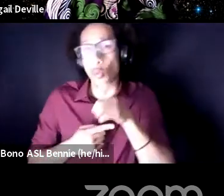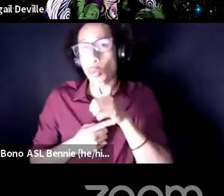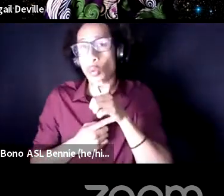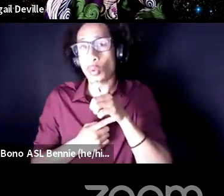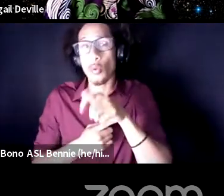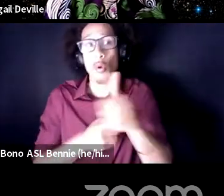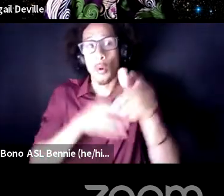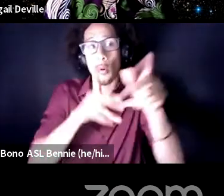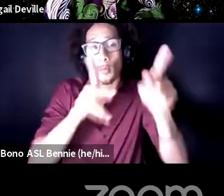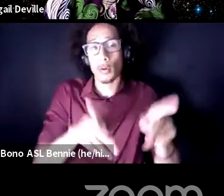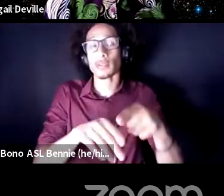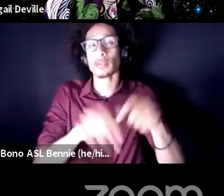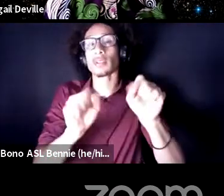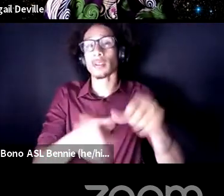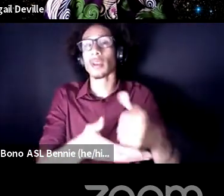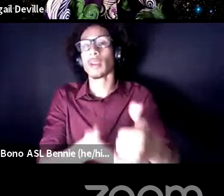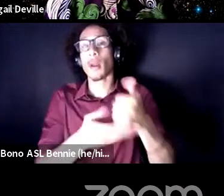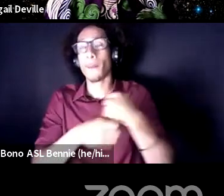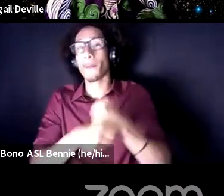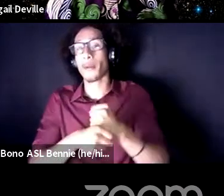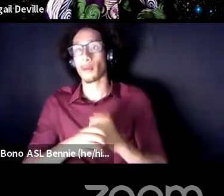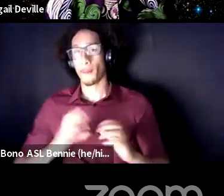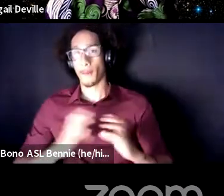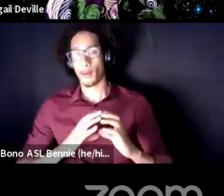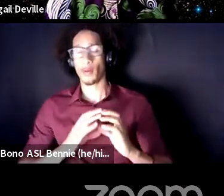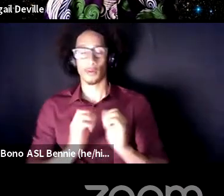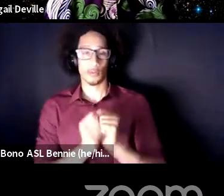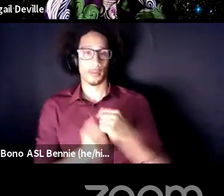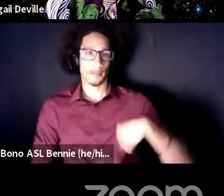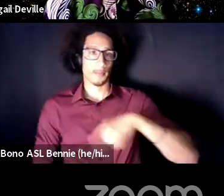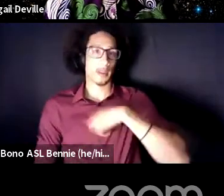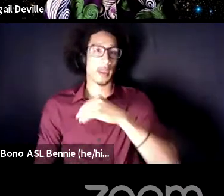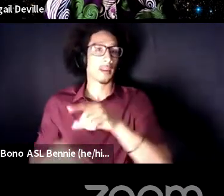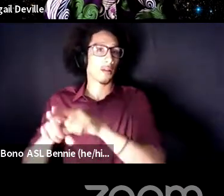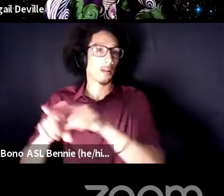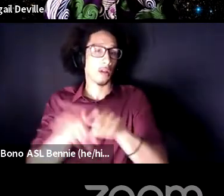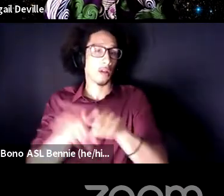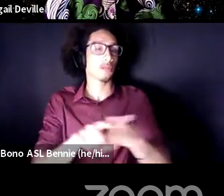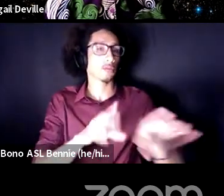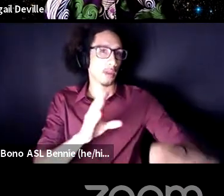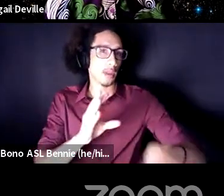adding other elements into this structural work. So I really